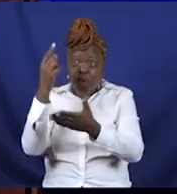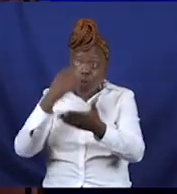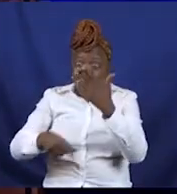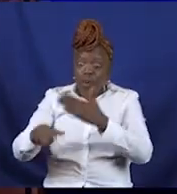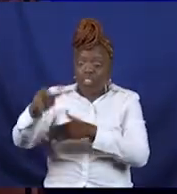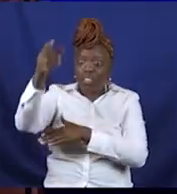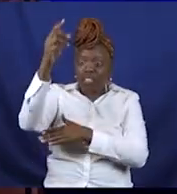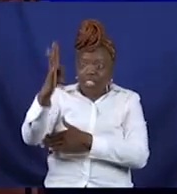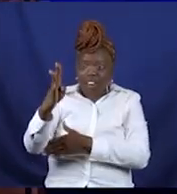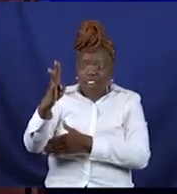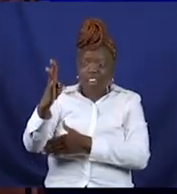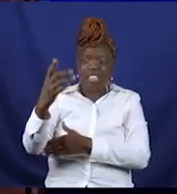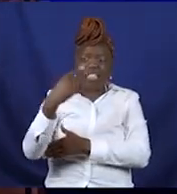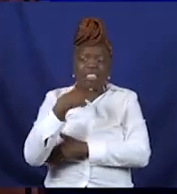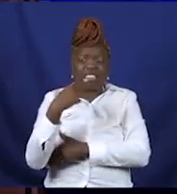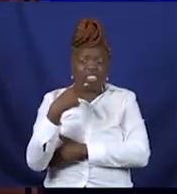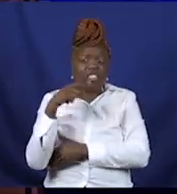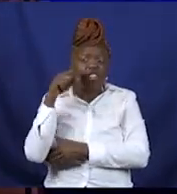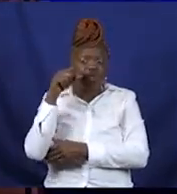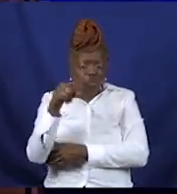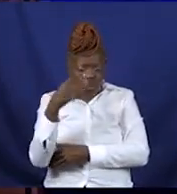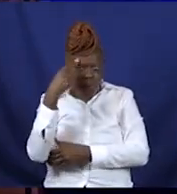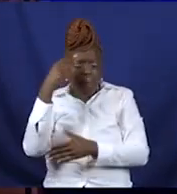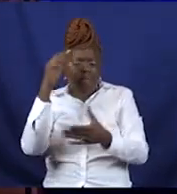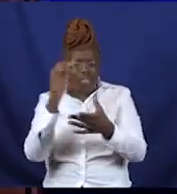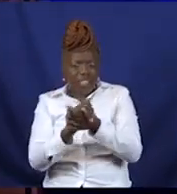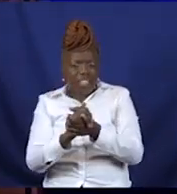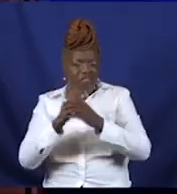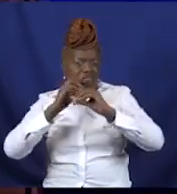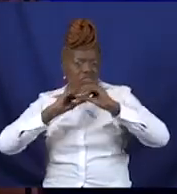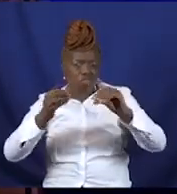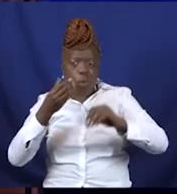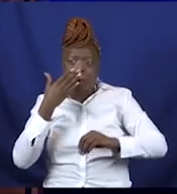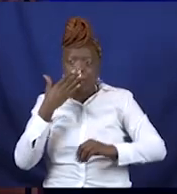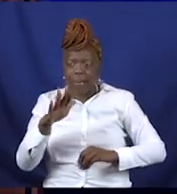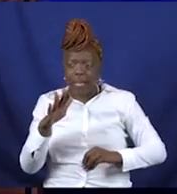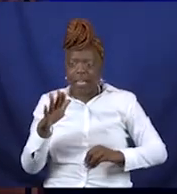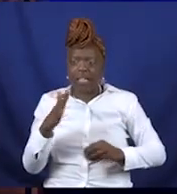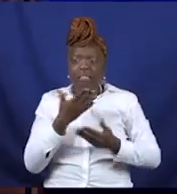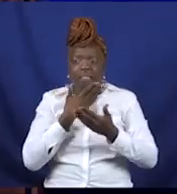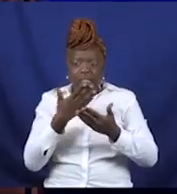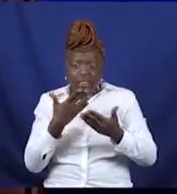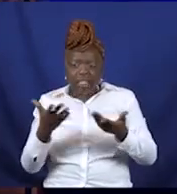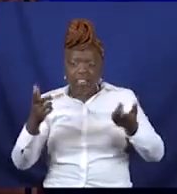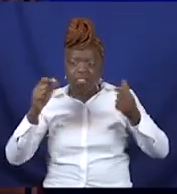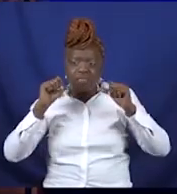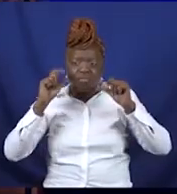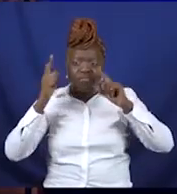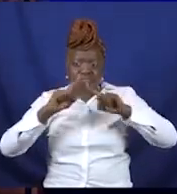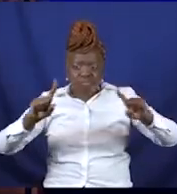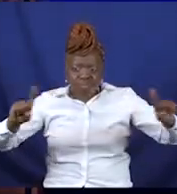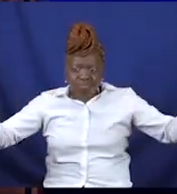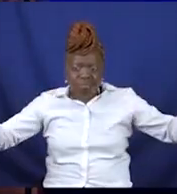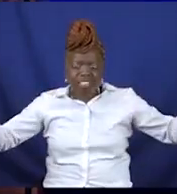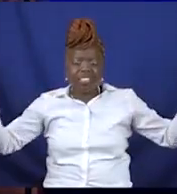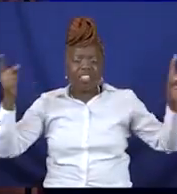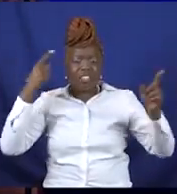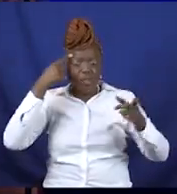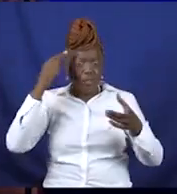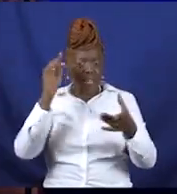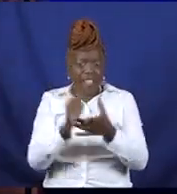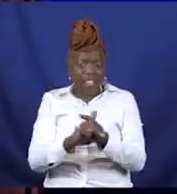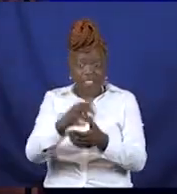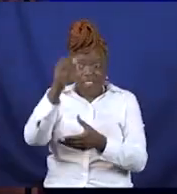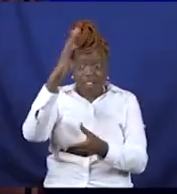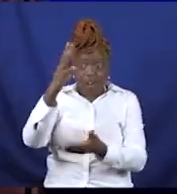Do you believe that no weapon formed against you is going to be able to prosper? Do you believe that your God is going to supply all of your need according to his riches in glory